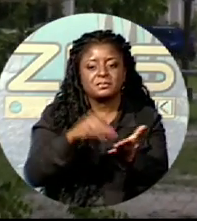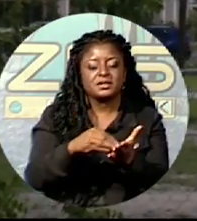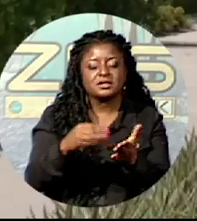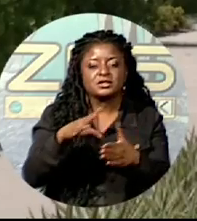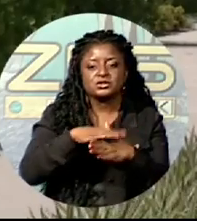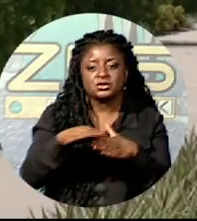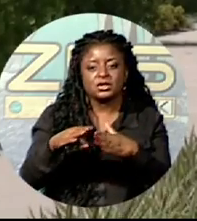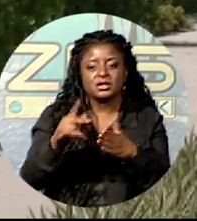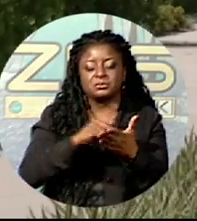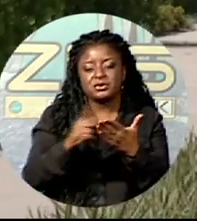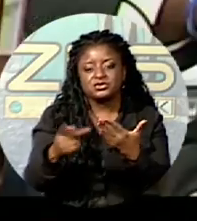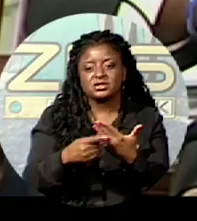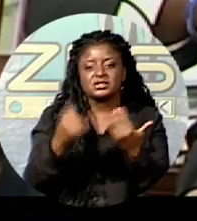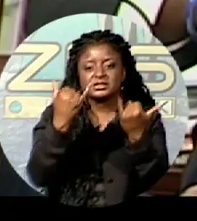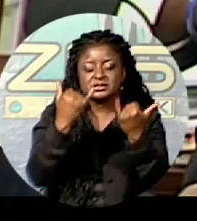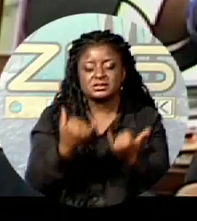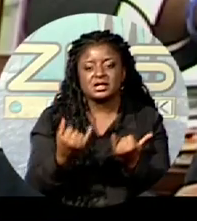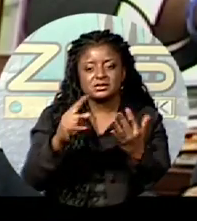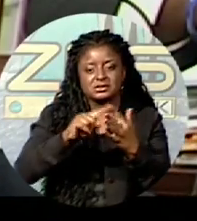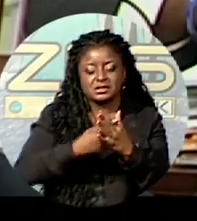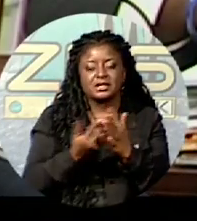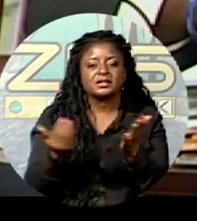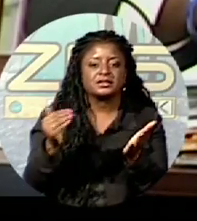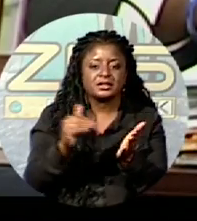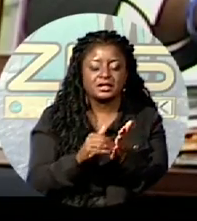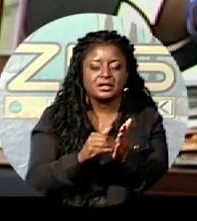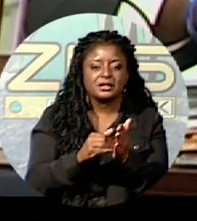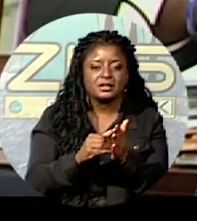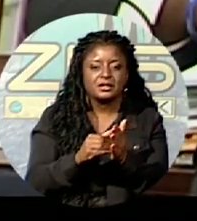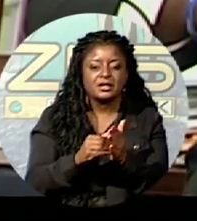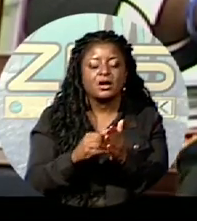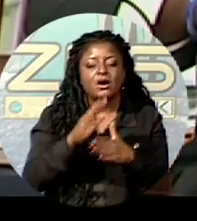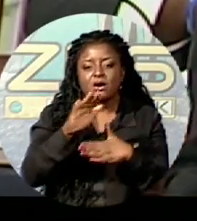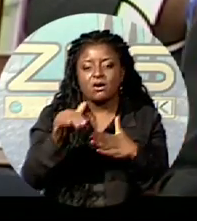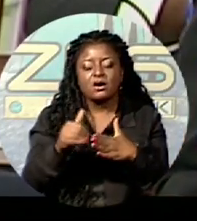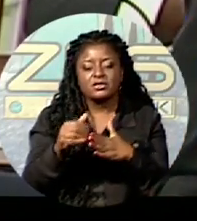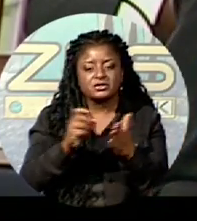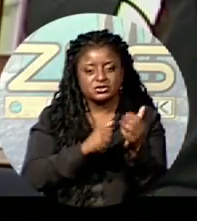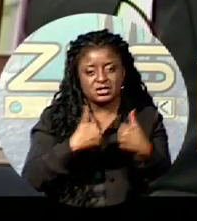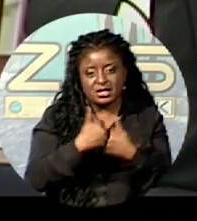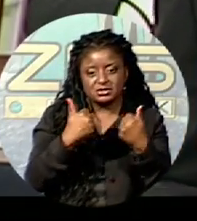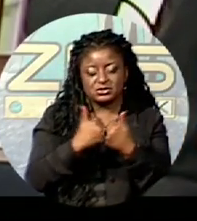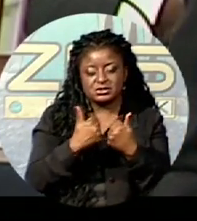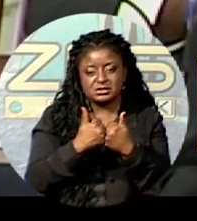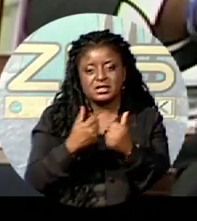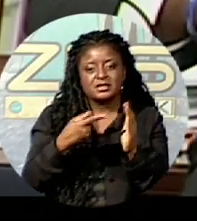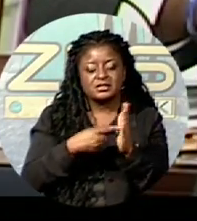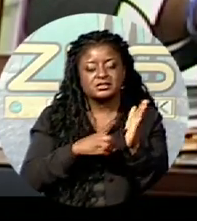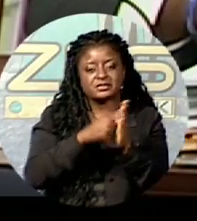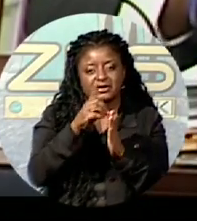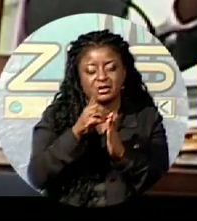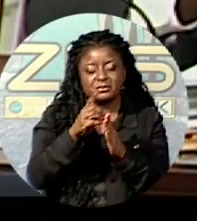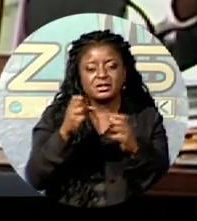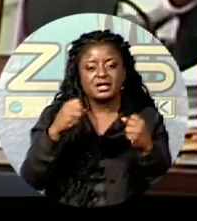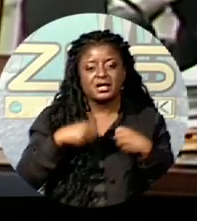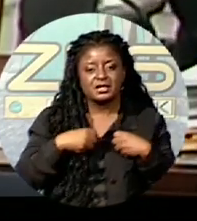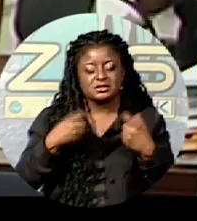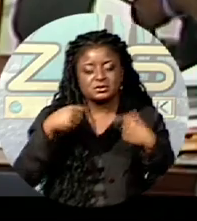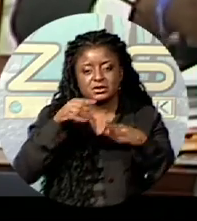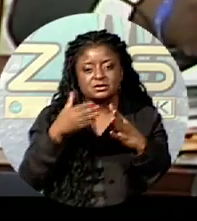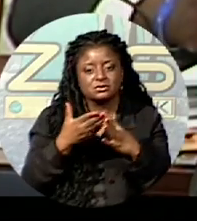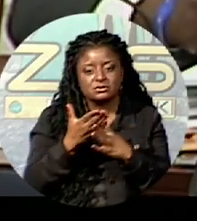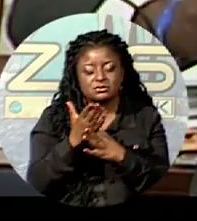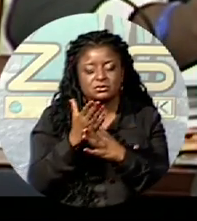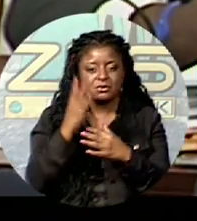is now back on track. Despite the challenges that this development has endured, construction of the property has commenced once